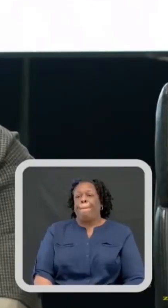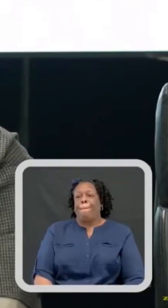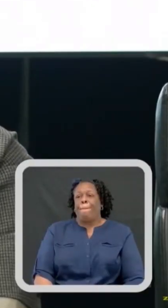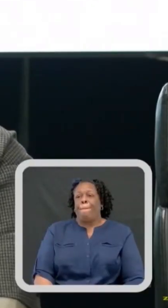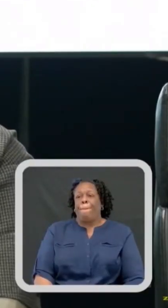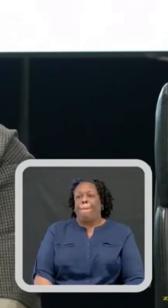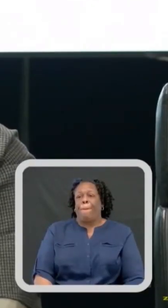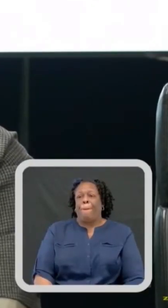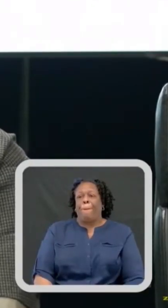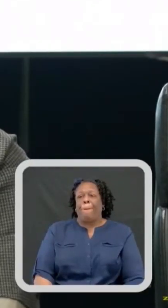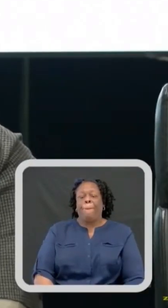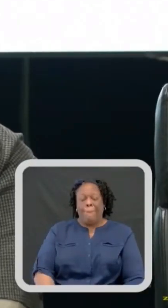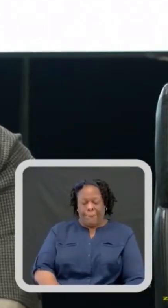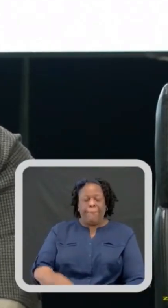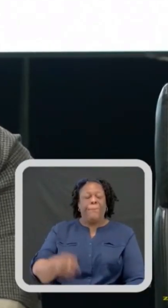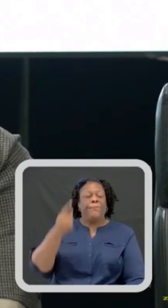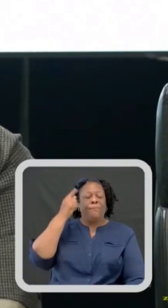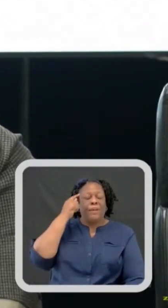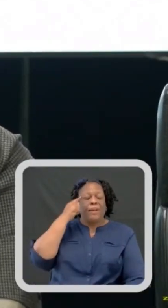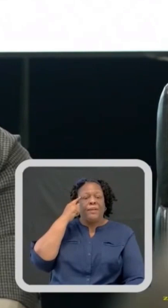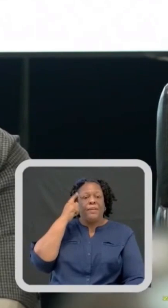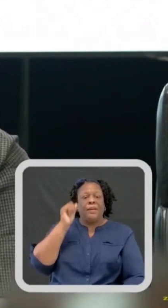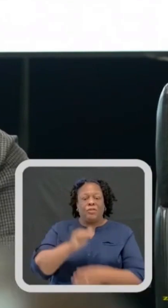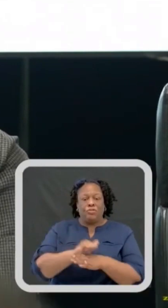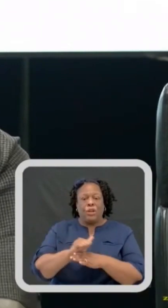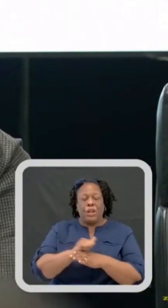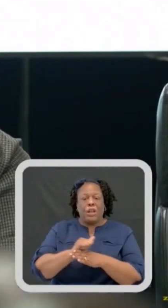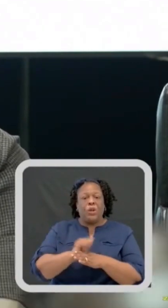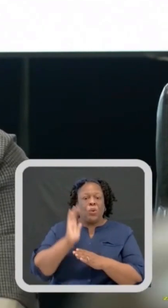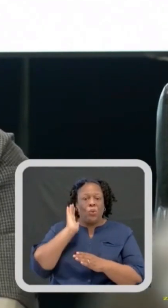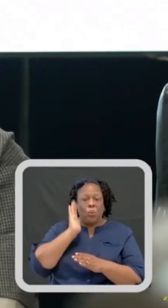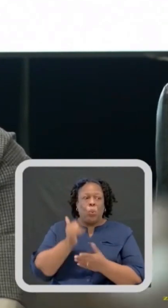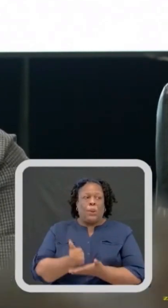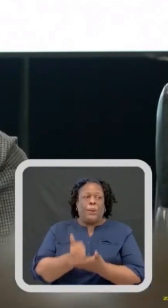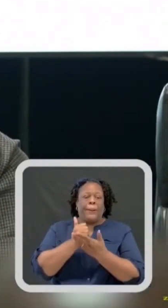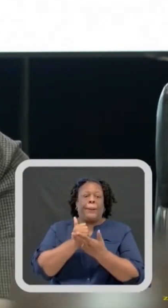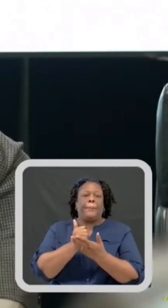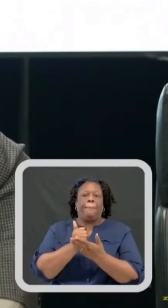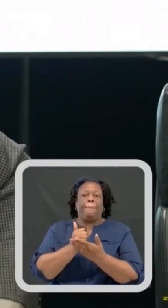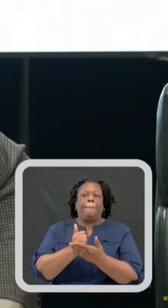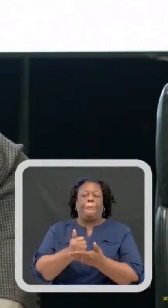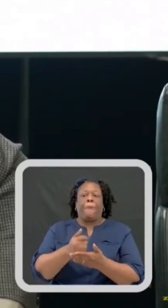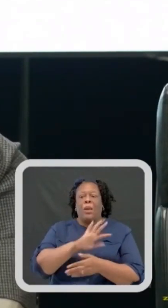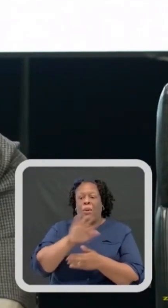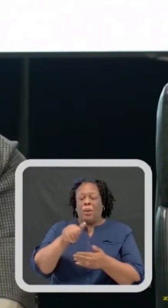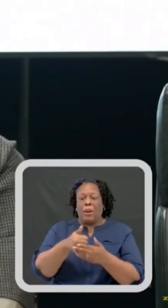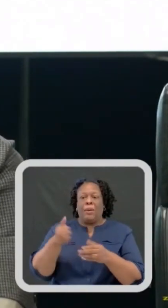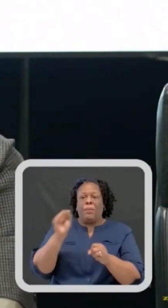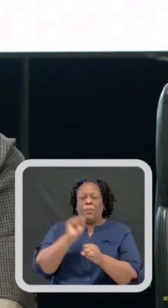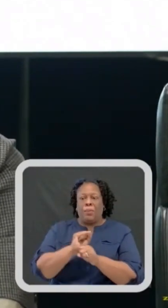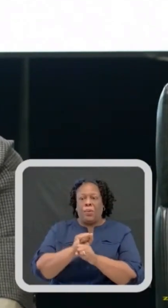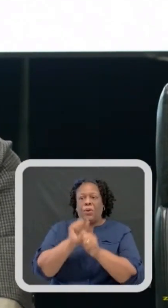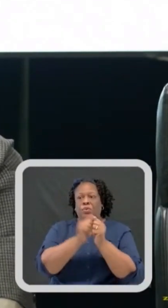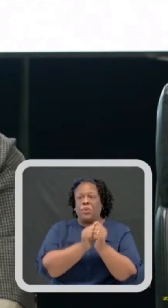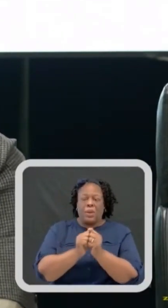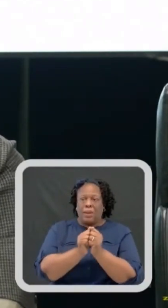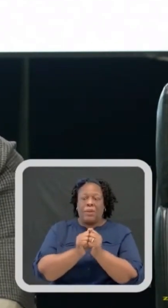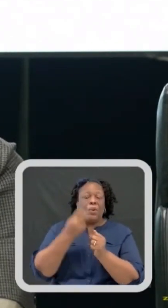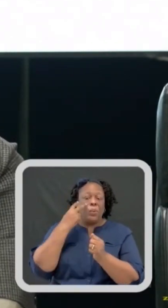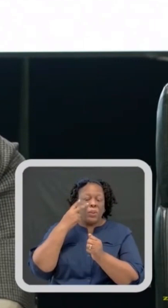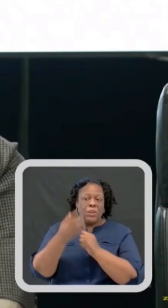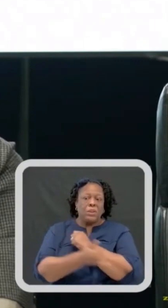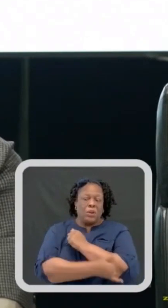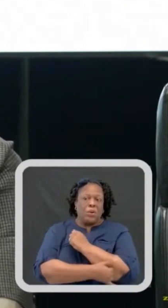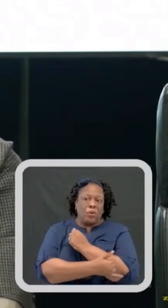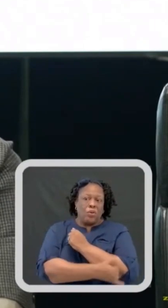2025. I believe that training school will go a long way. And I believe that once we put all efforts together, we can see our country